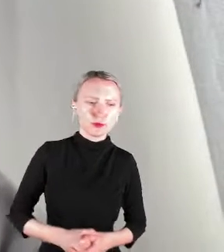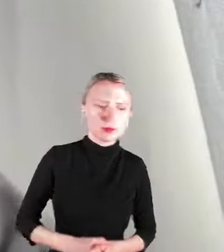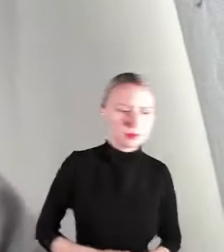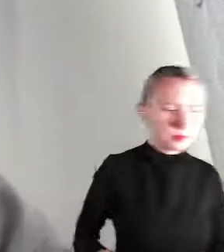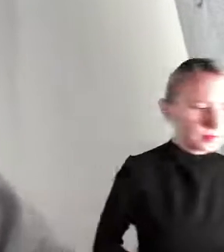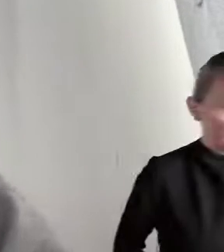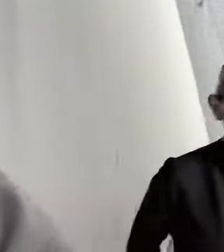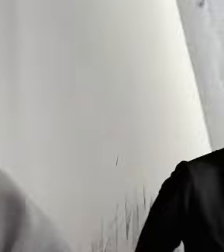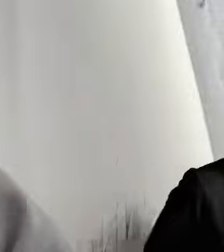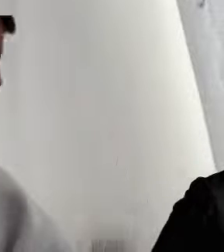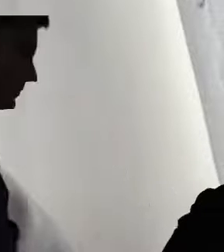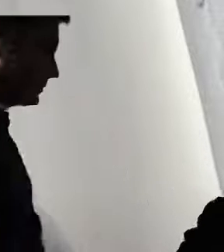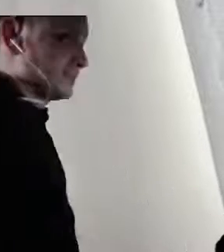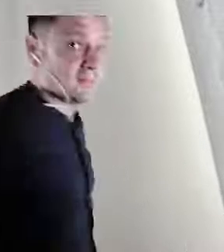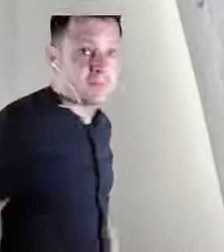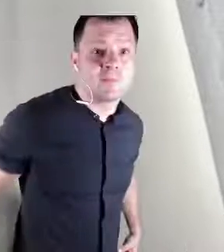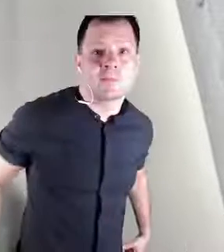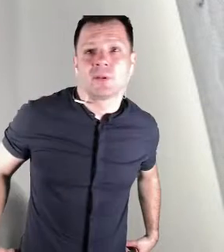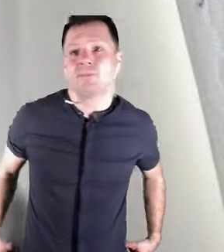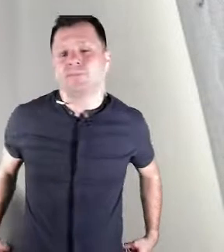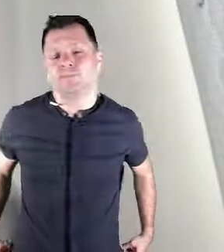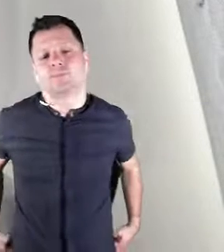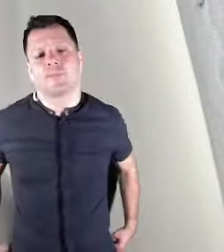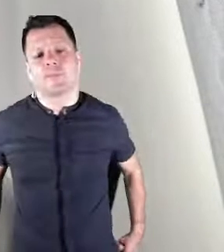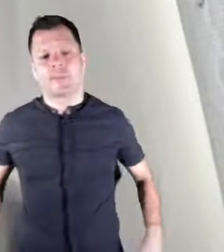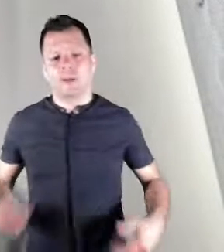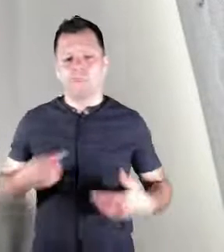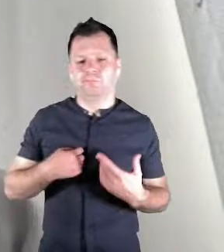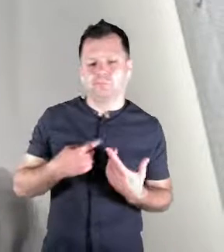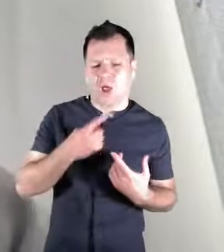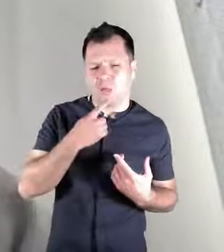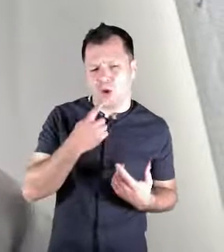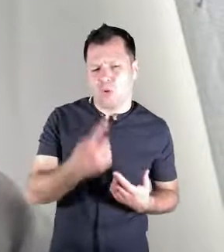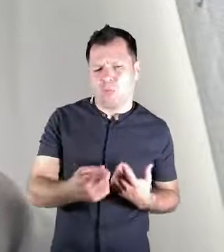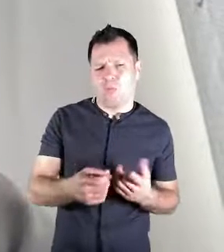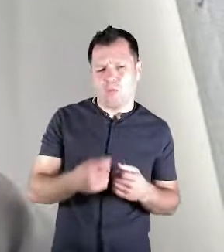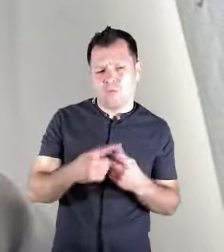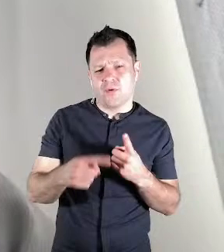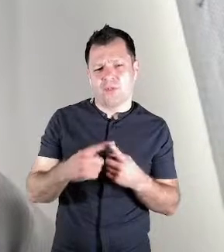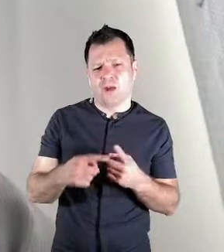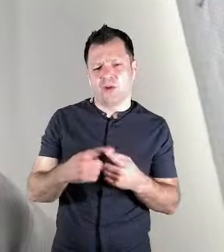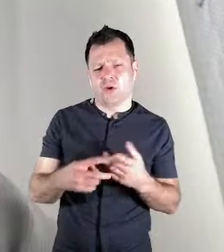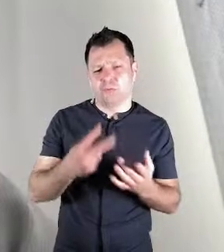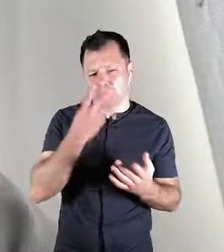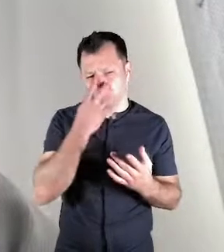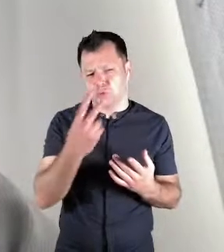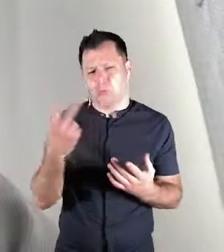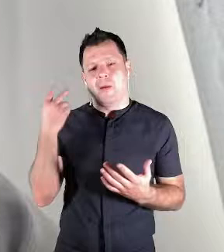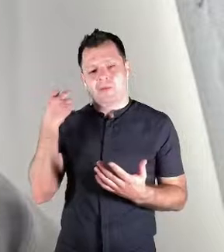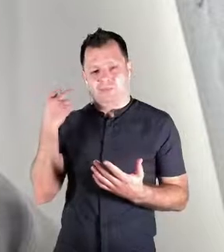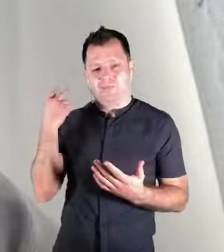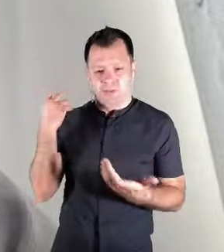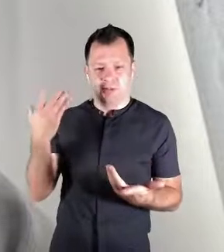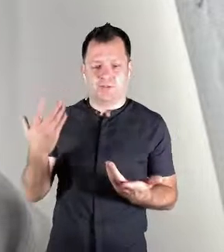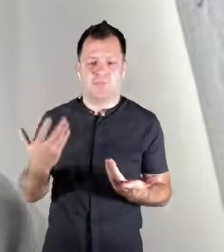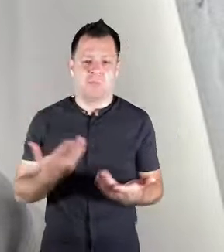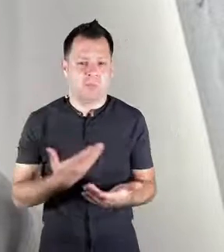back? I cannot think people are doing this. I mean, it's like how could